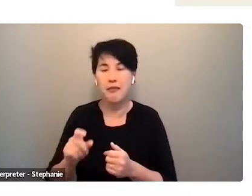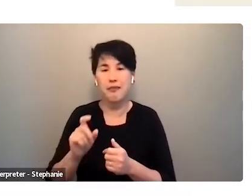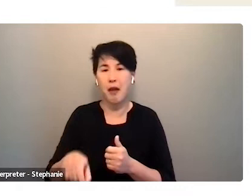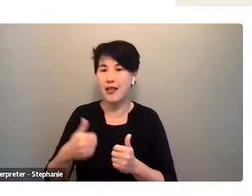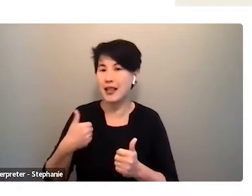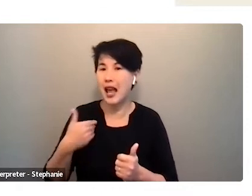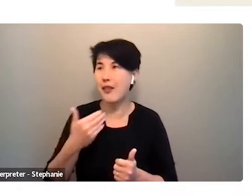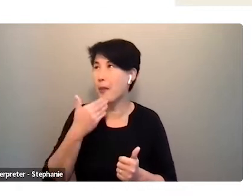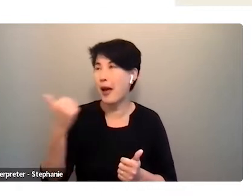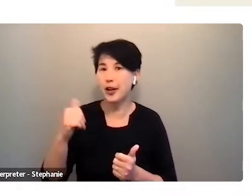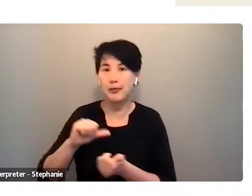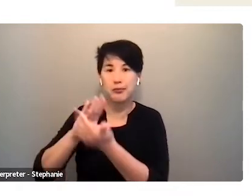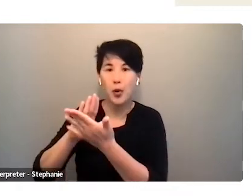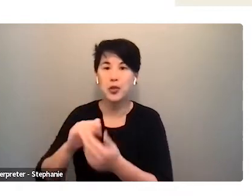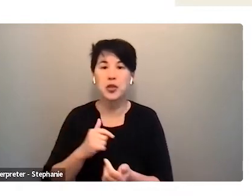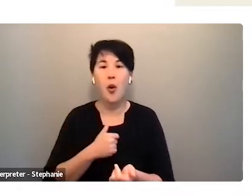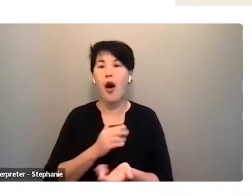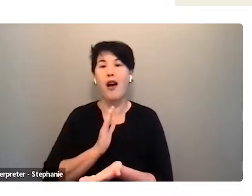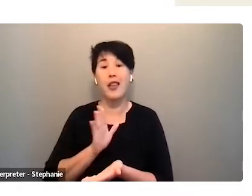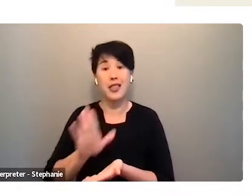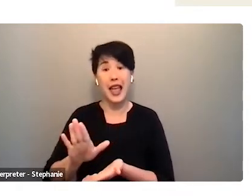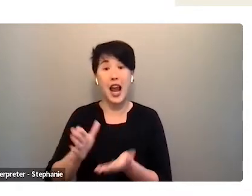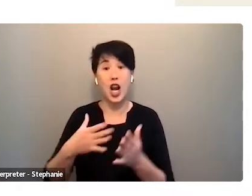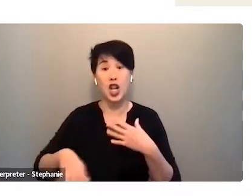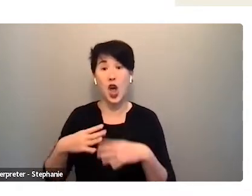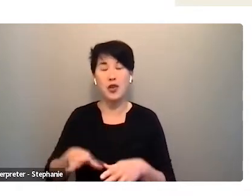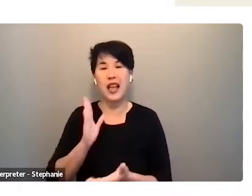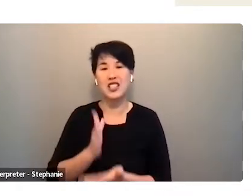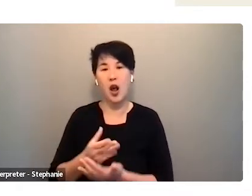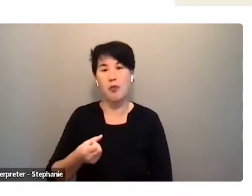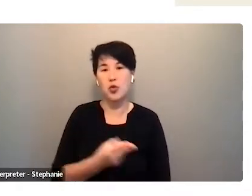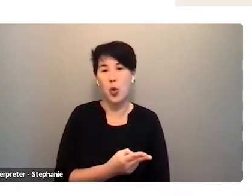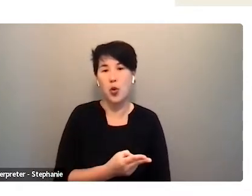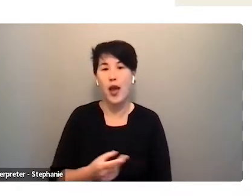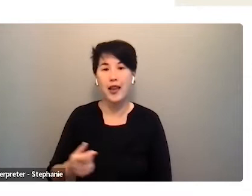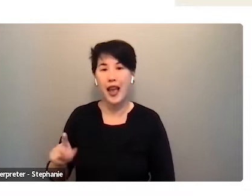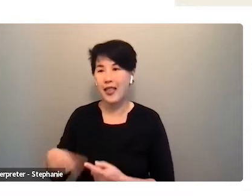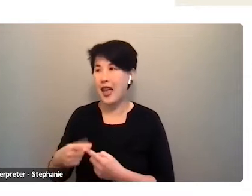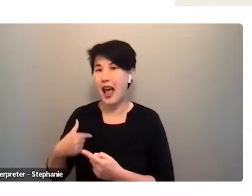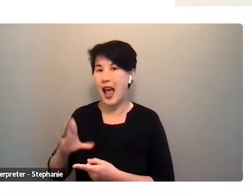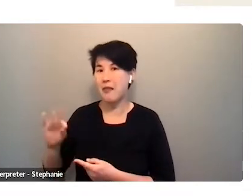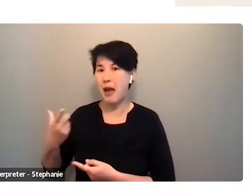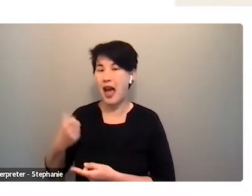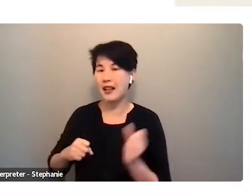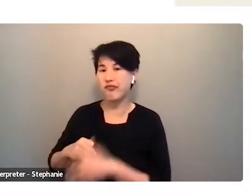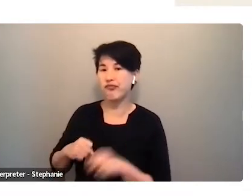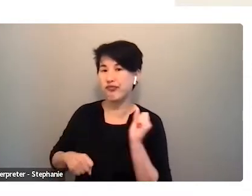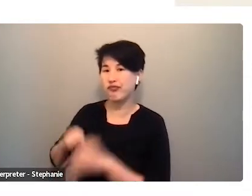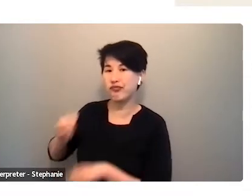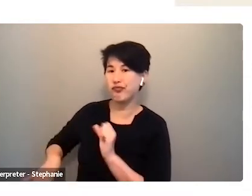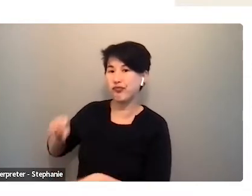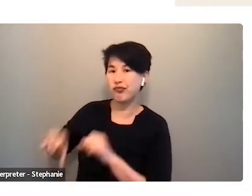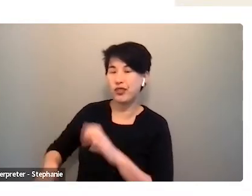other thing. So I just stopped kind of throwing them in the bin, and I just ended up having like bin bags full of just these random kind of dirty